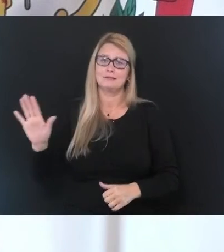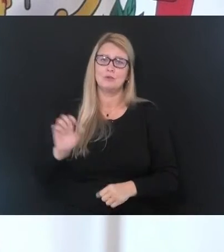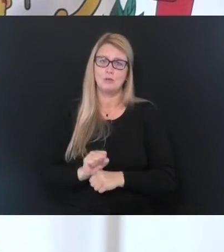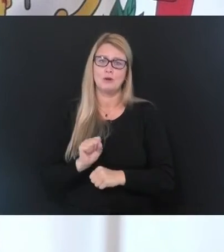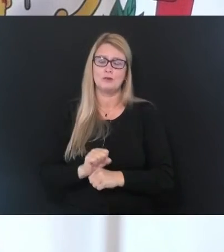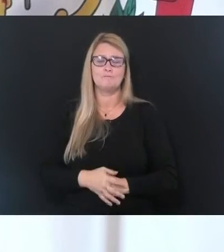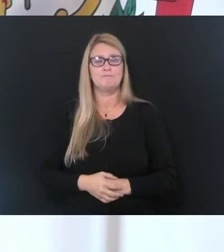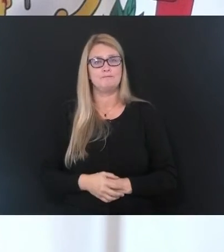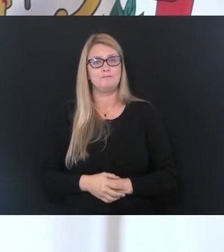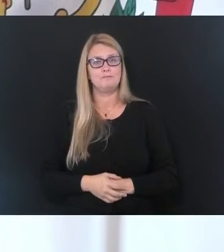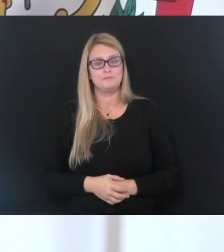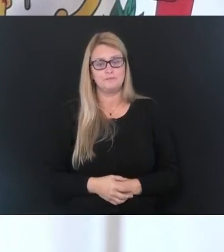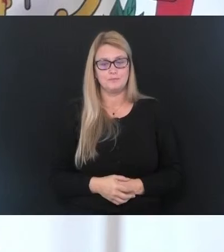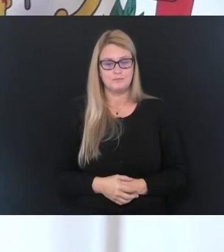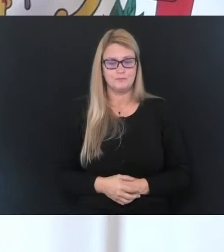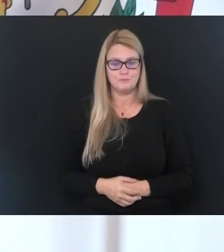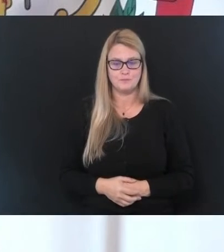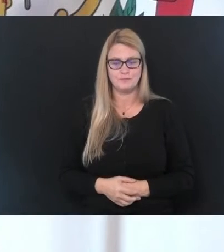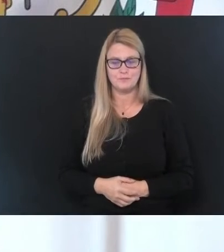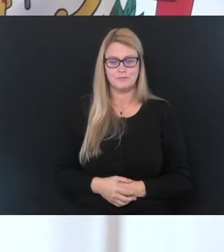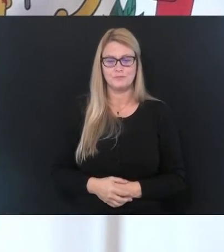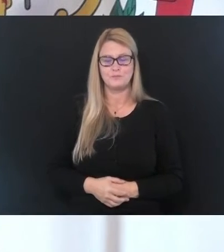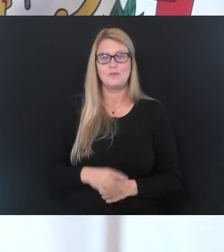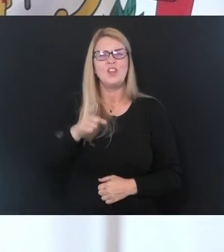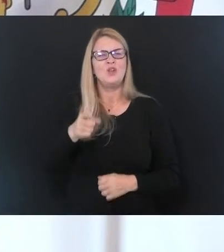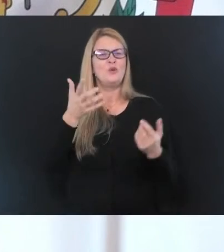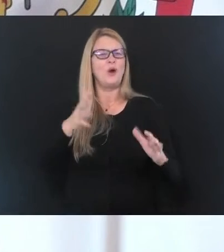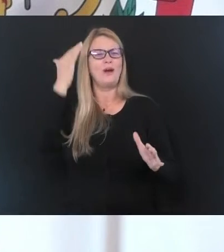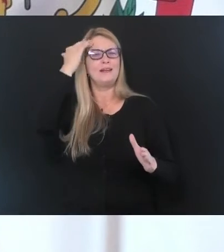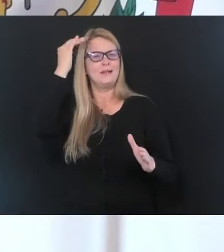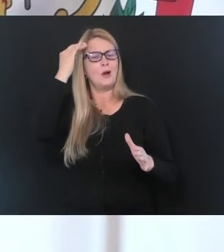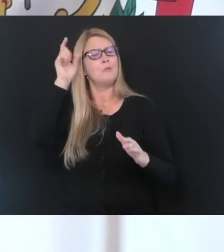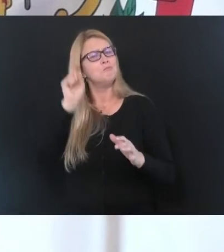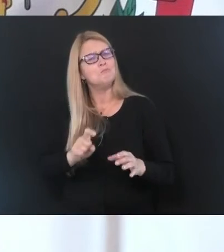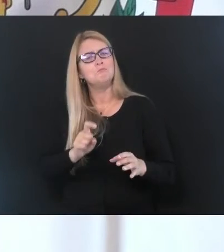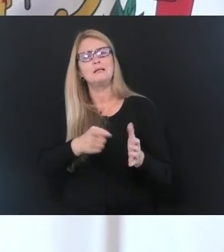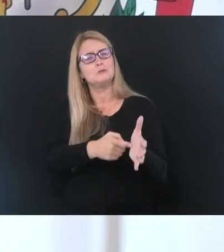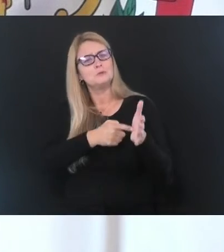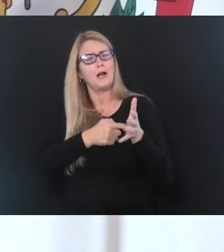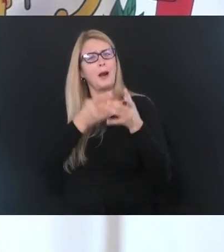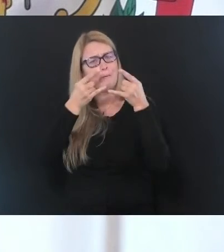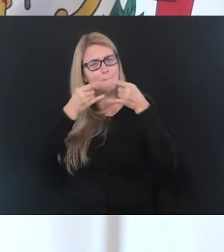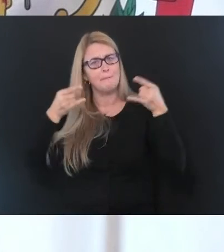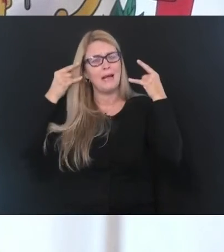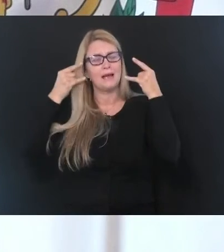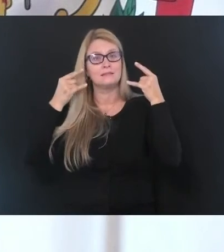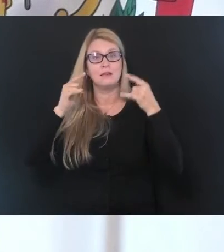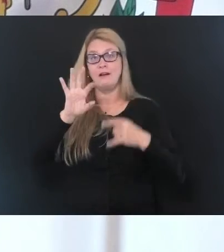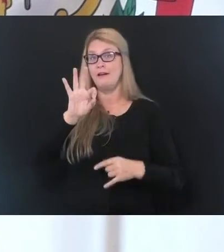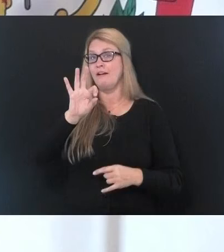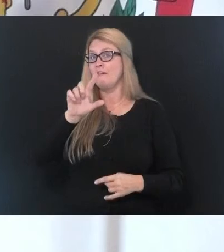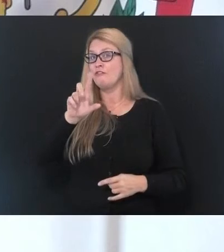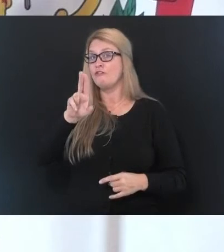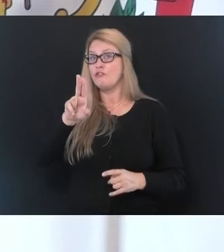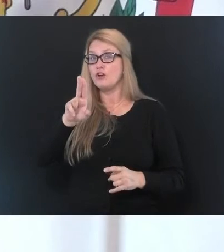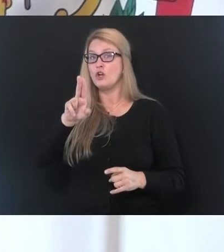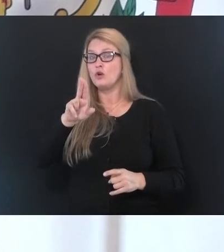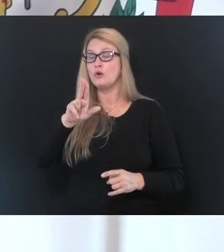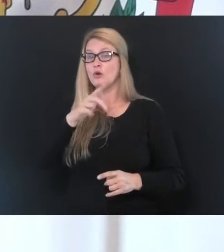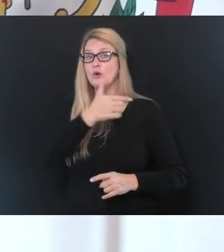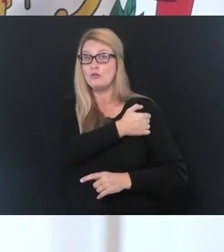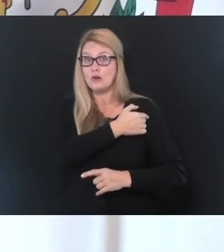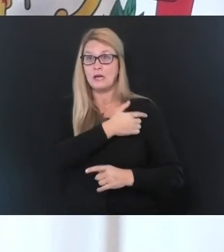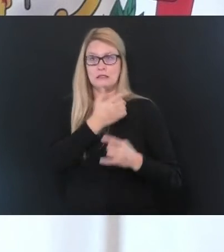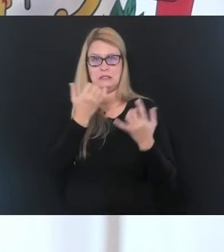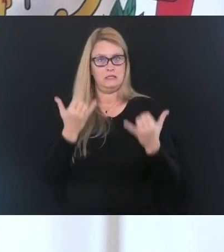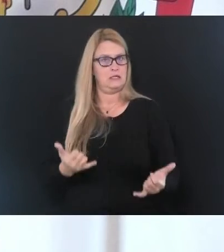There's no point in me going through more about wearing your mask. You got to do that. The flu vaccine is right around the corner, or right